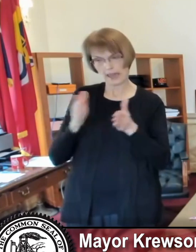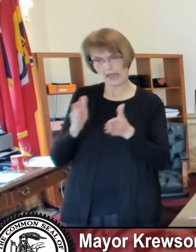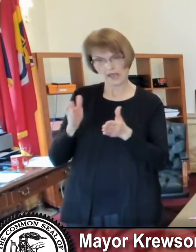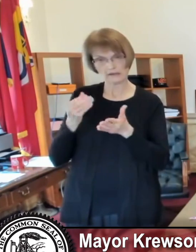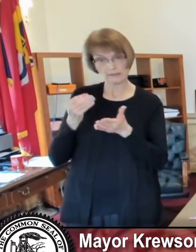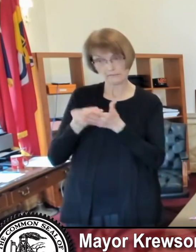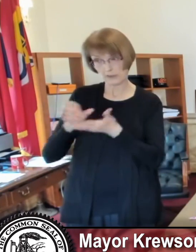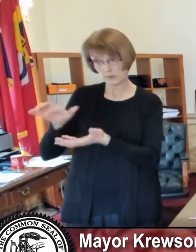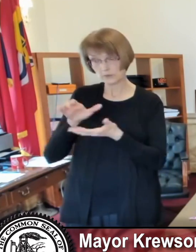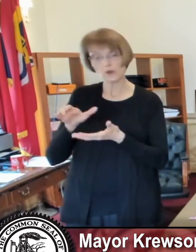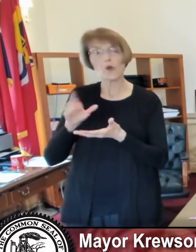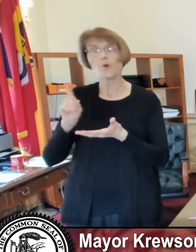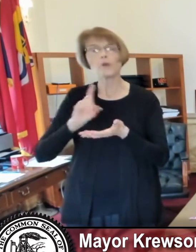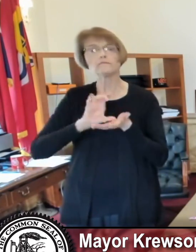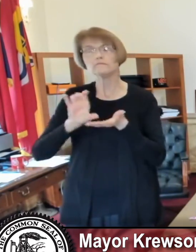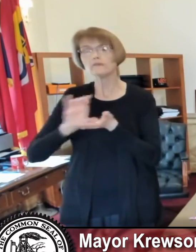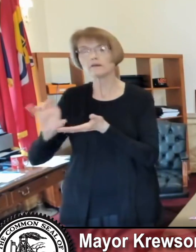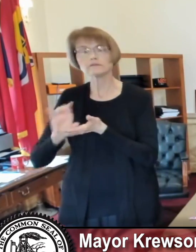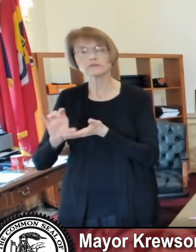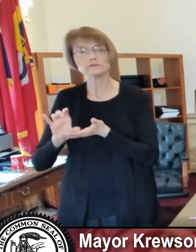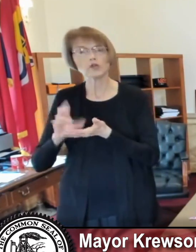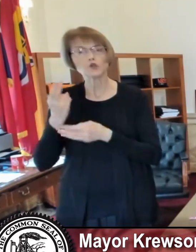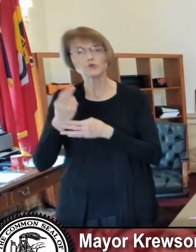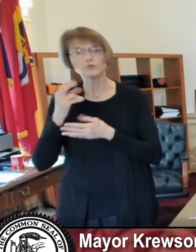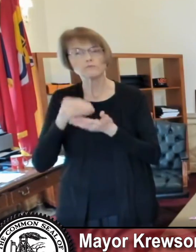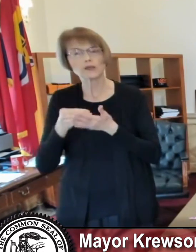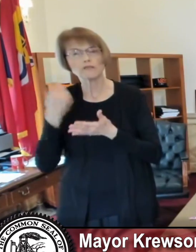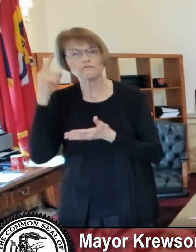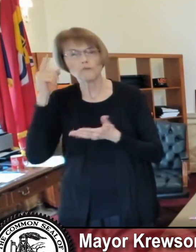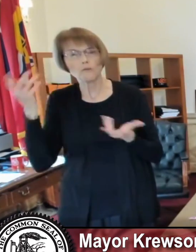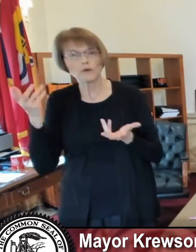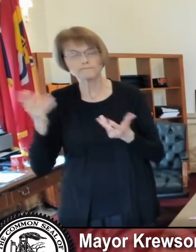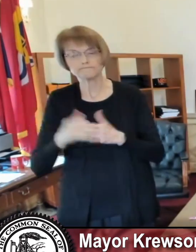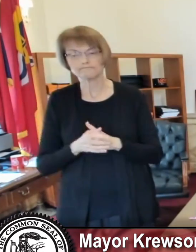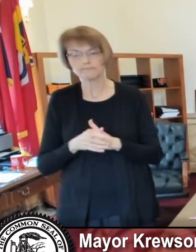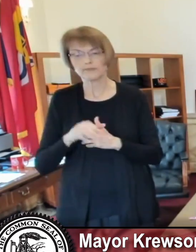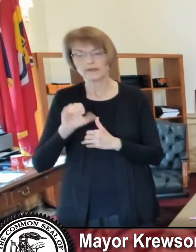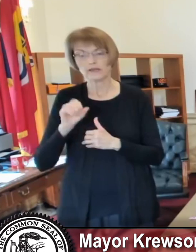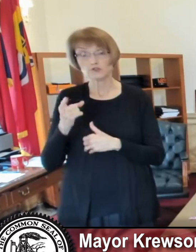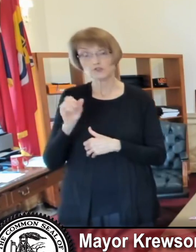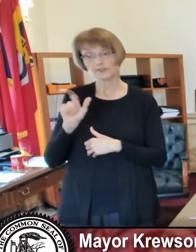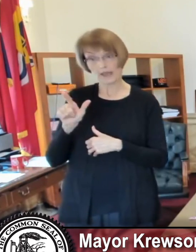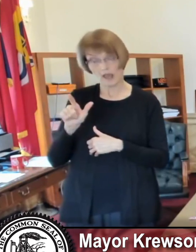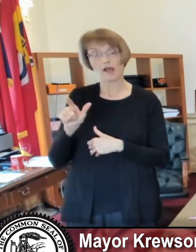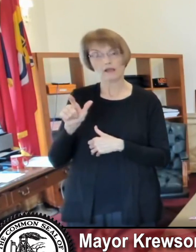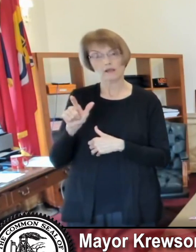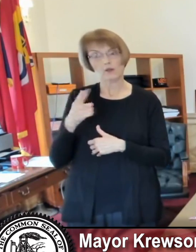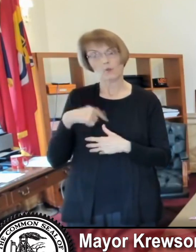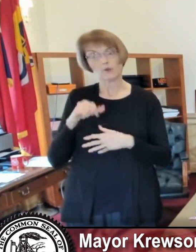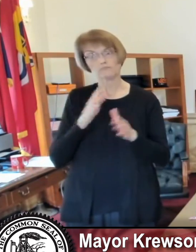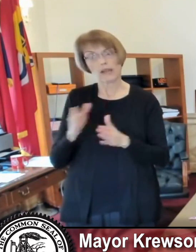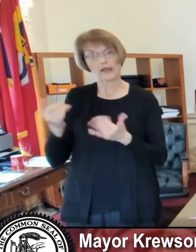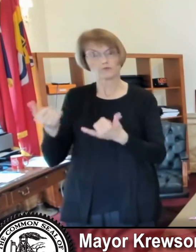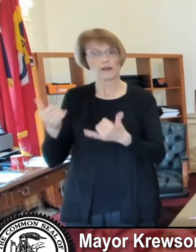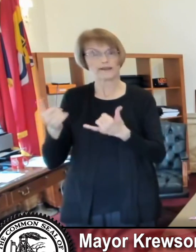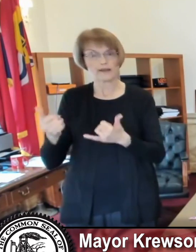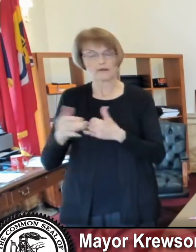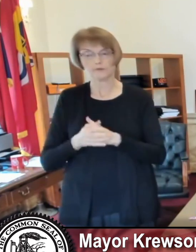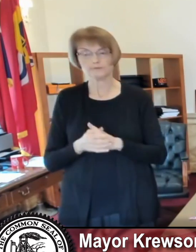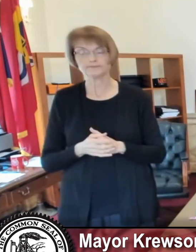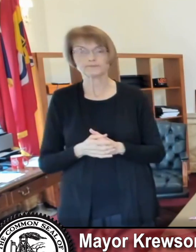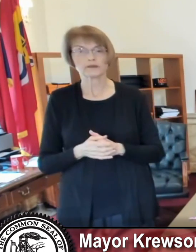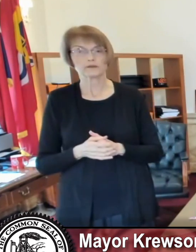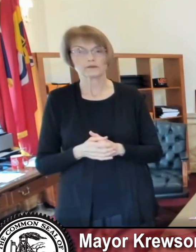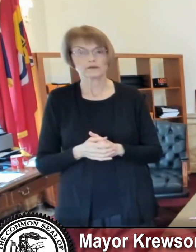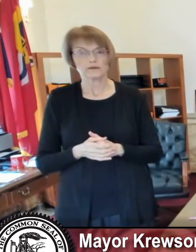money in and what it will be used for. So Chanel, we are working on that right now, but as